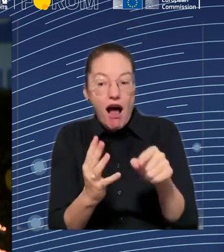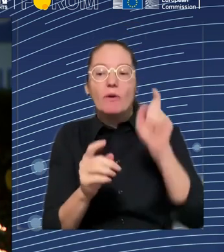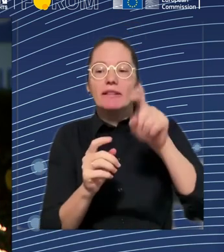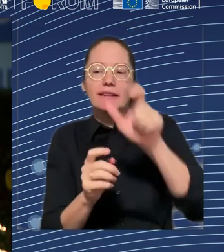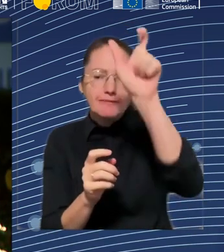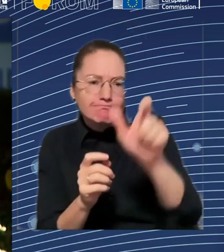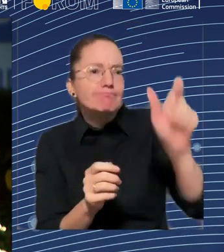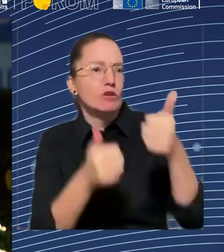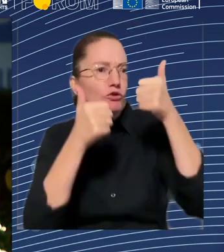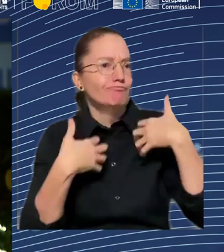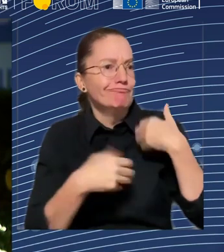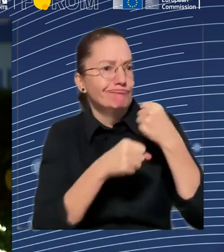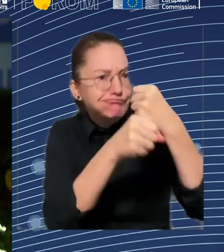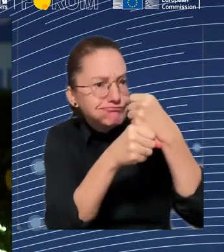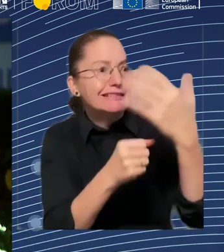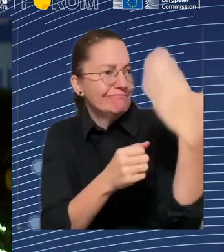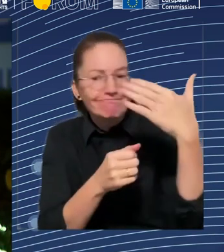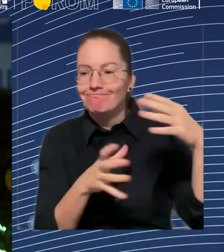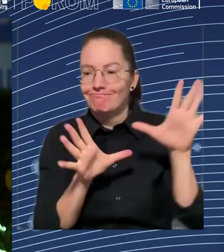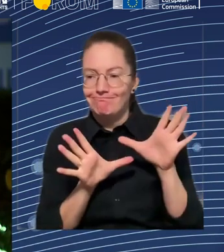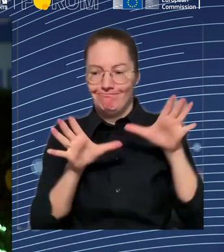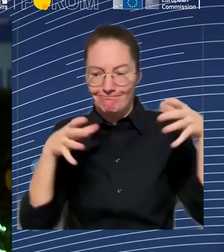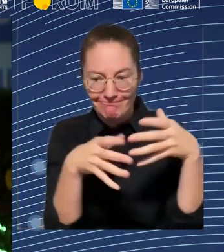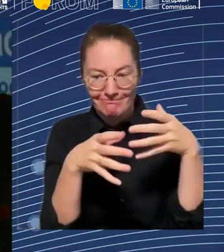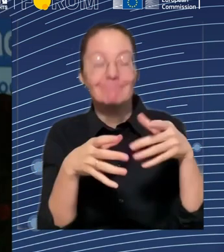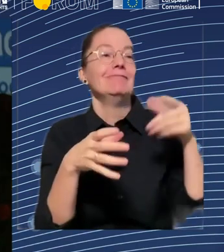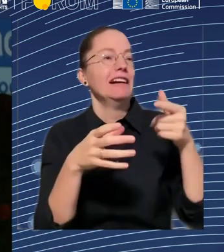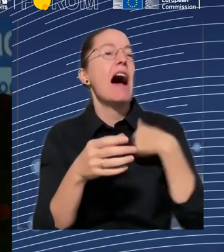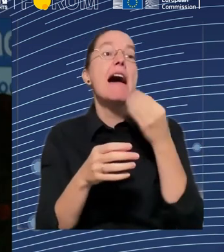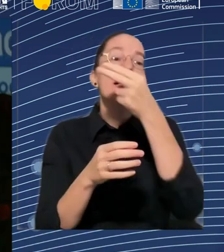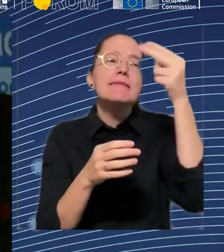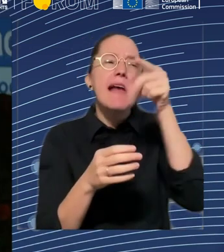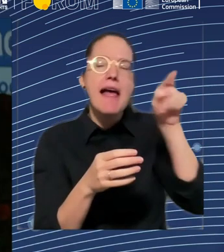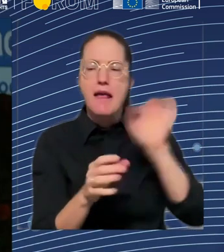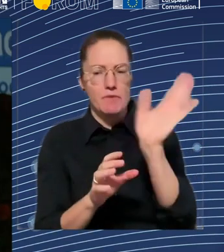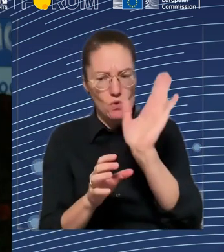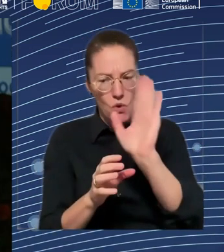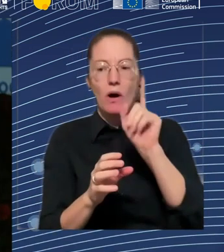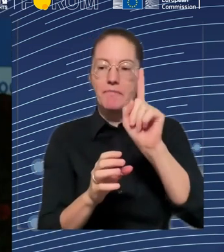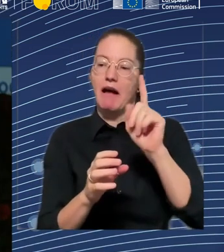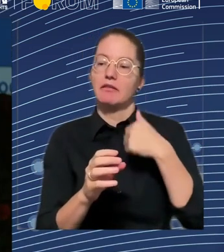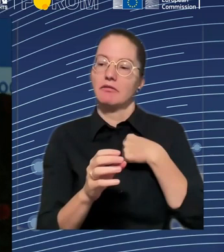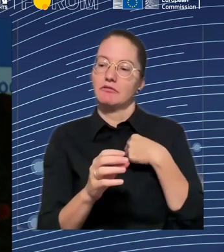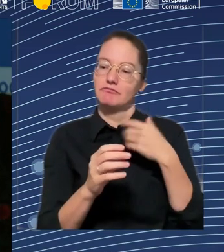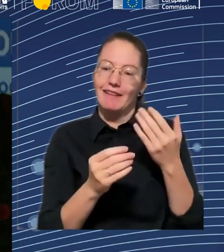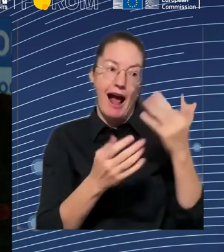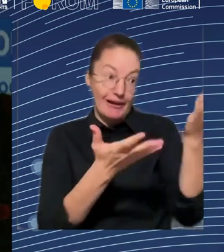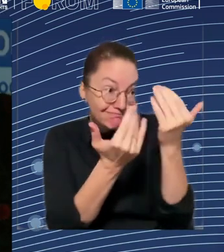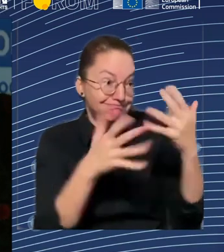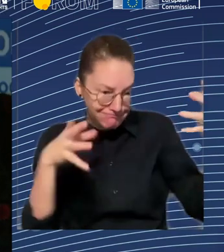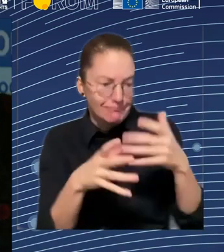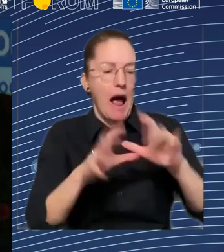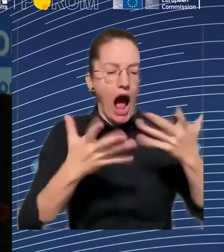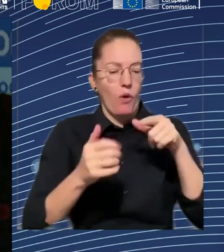an important project for the new commission that will take office in the second half of 2024. We obviously need